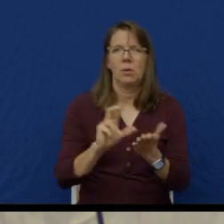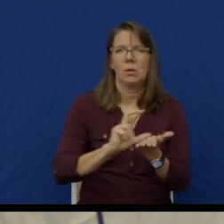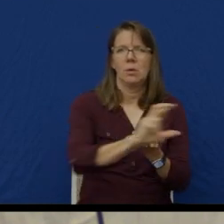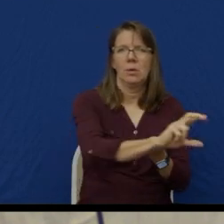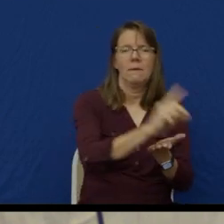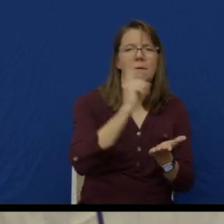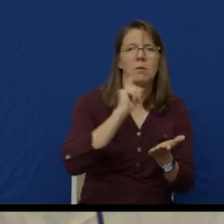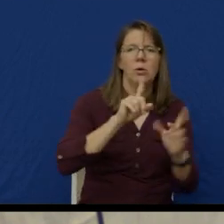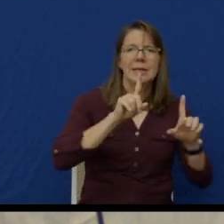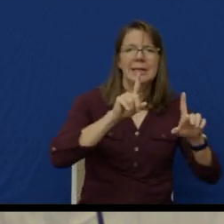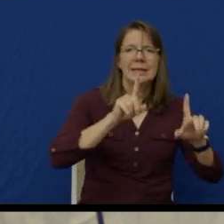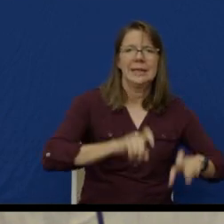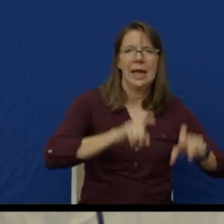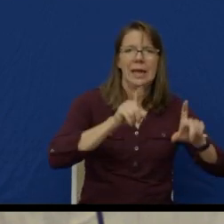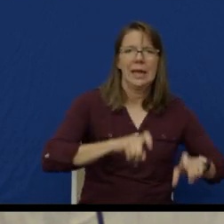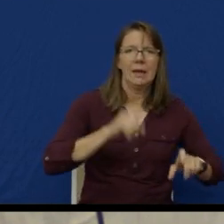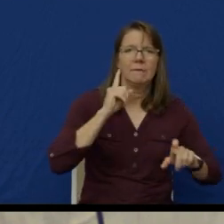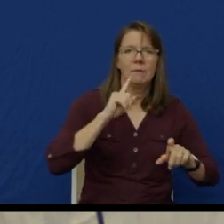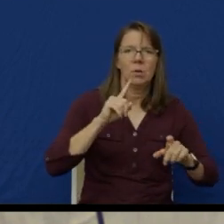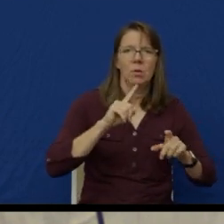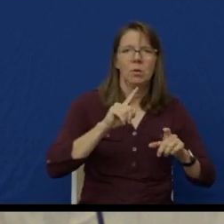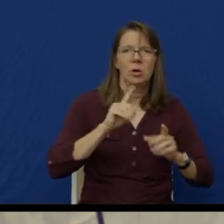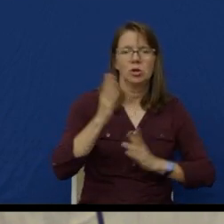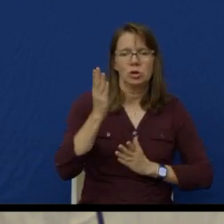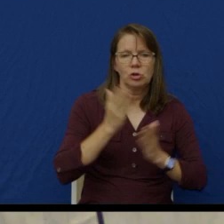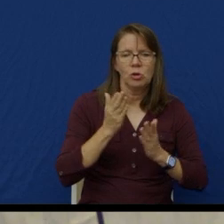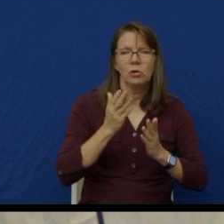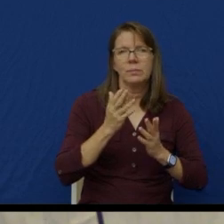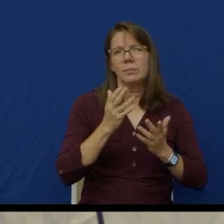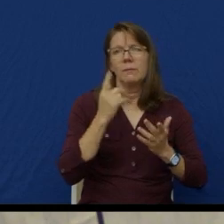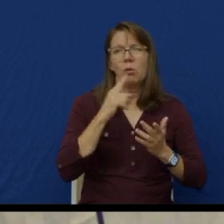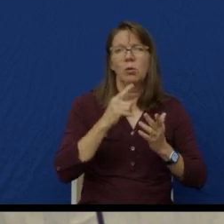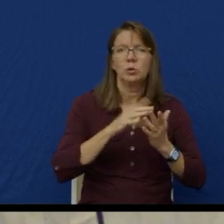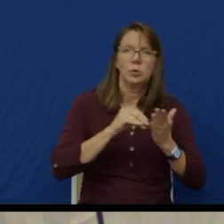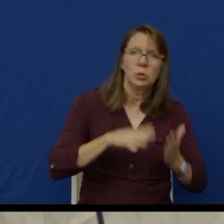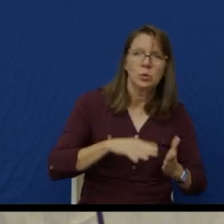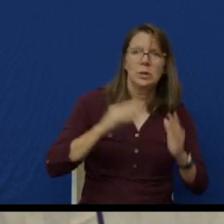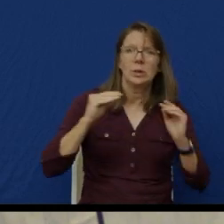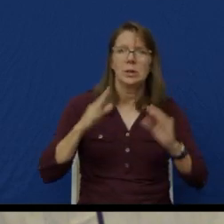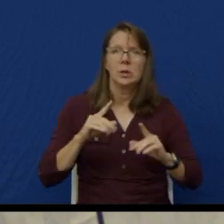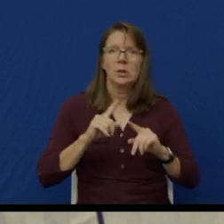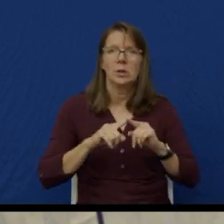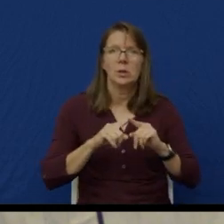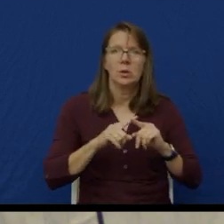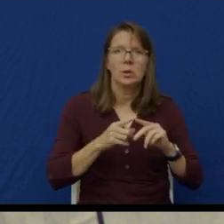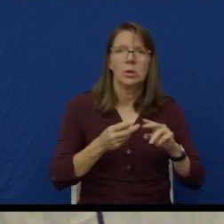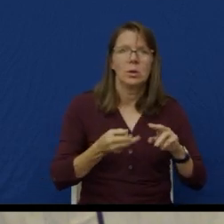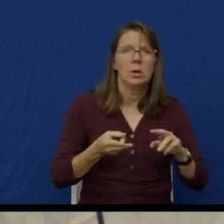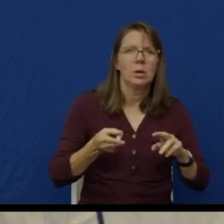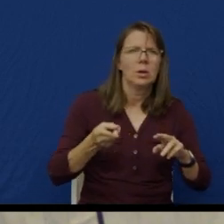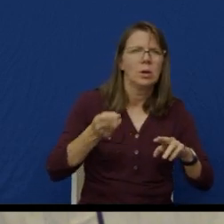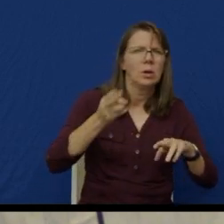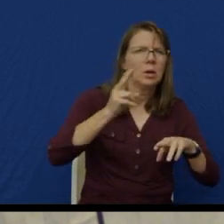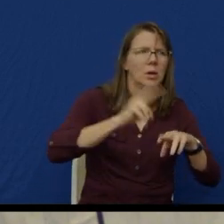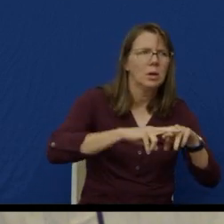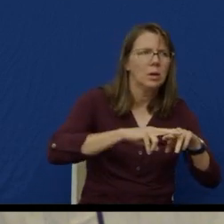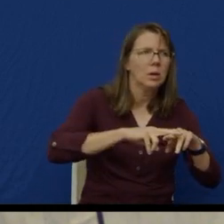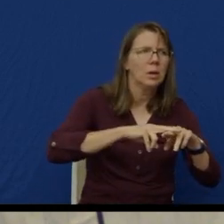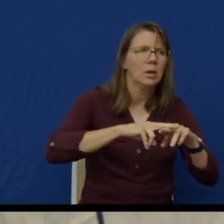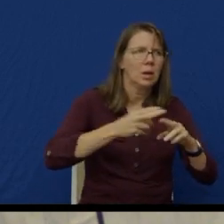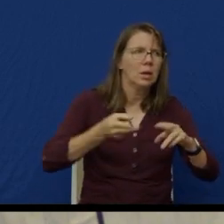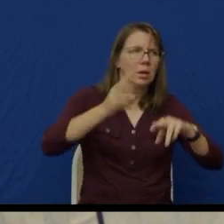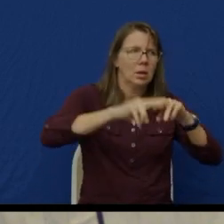additional wraparound services for students and teachers with the goal of increasing those test scores. So that's a